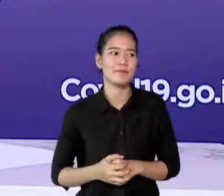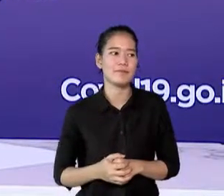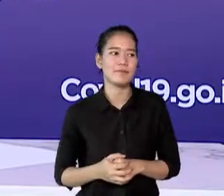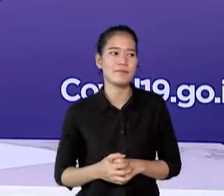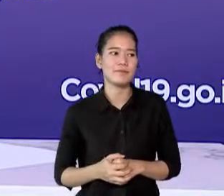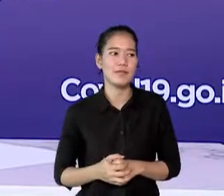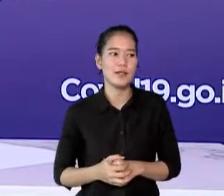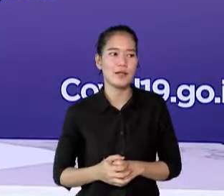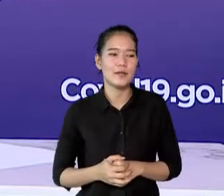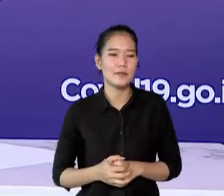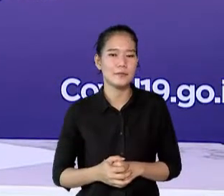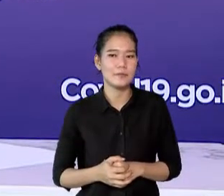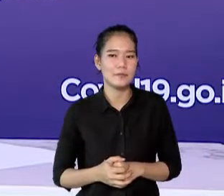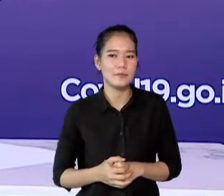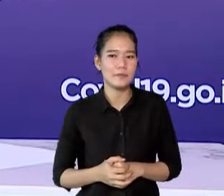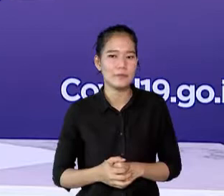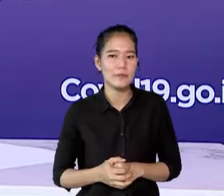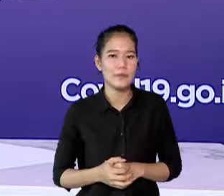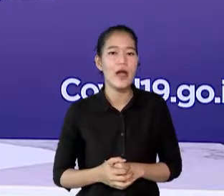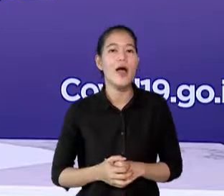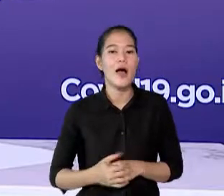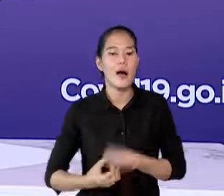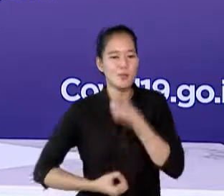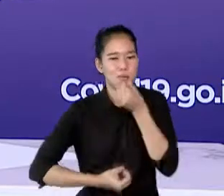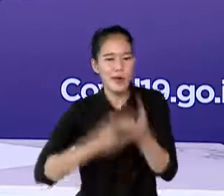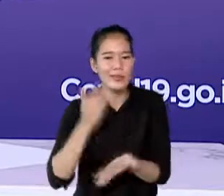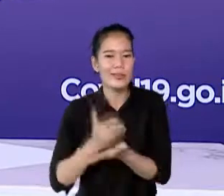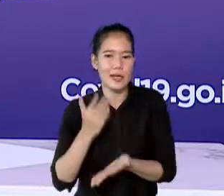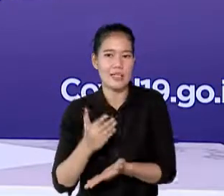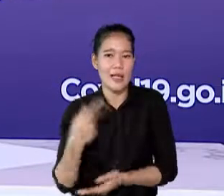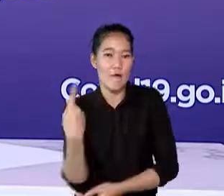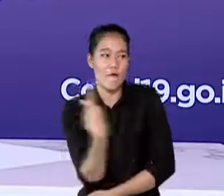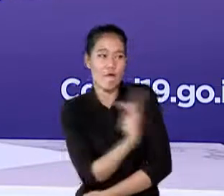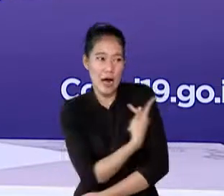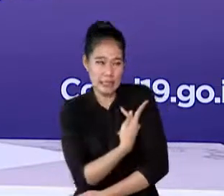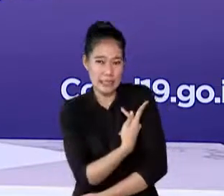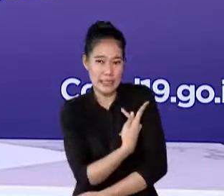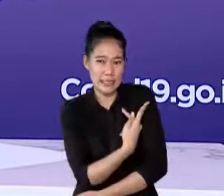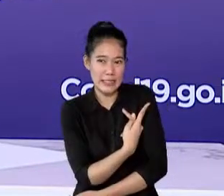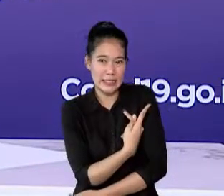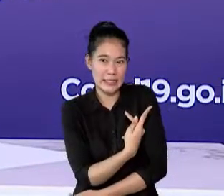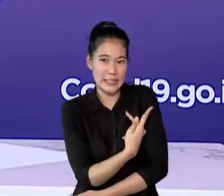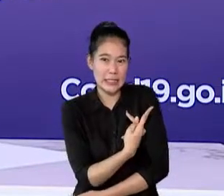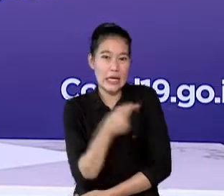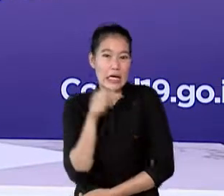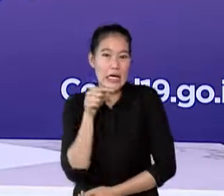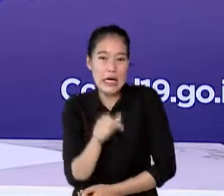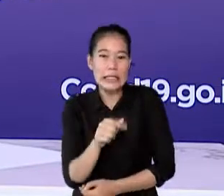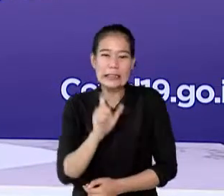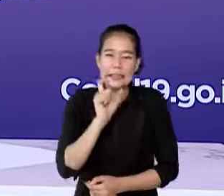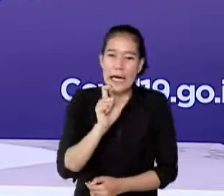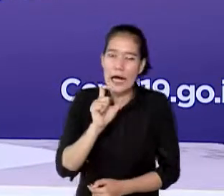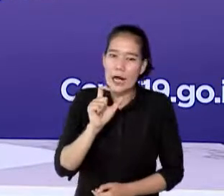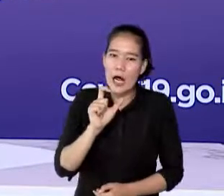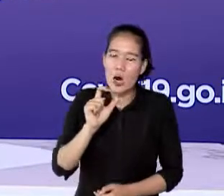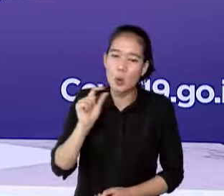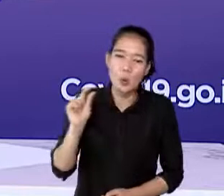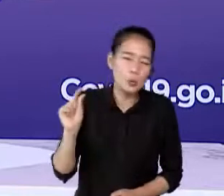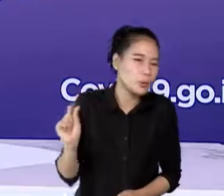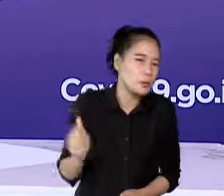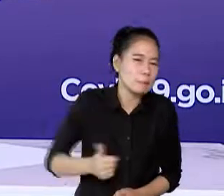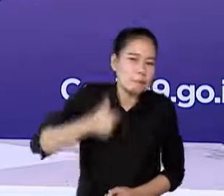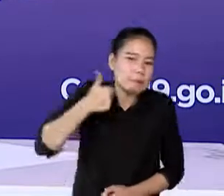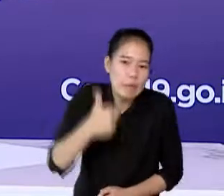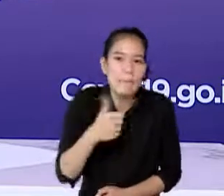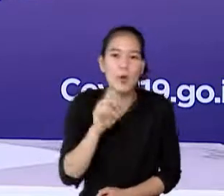I reiterate that vaccines are not silver bullet, and there are still many other ways to